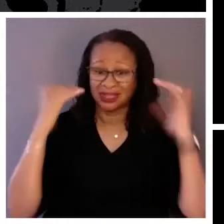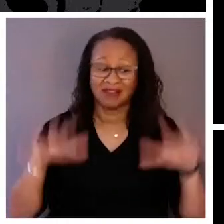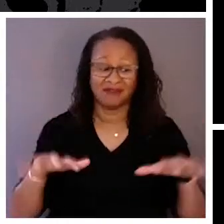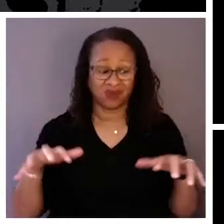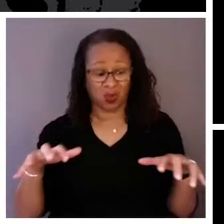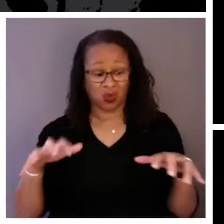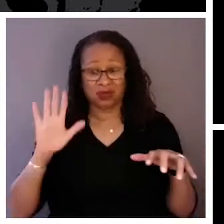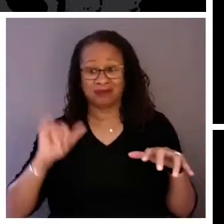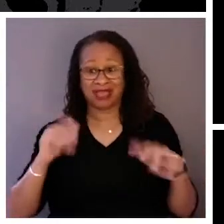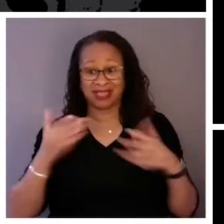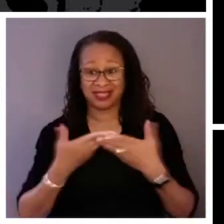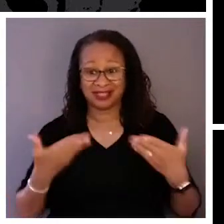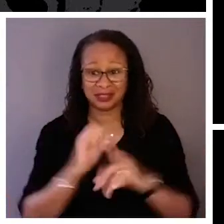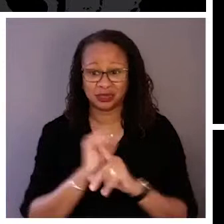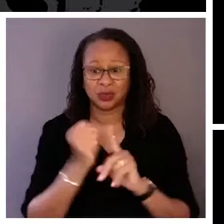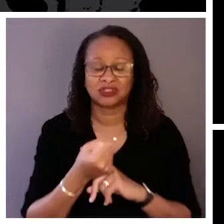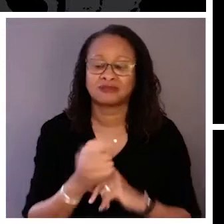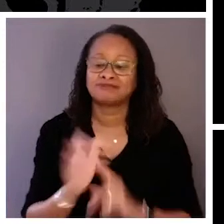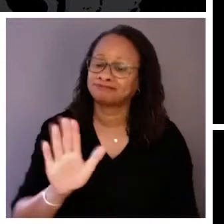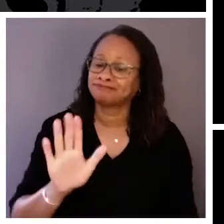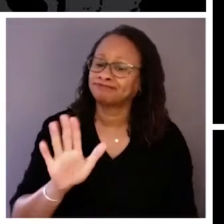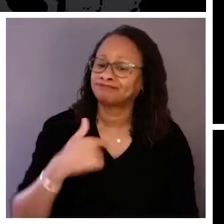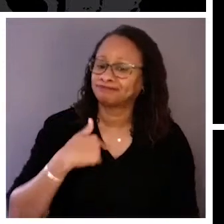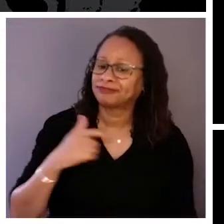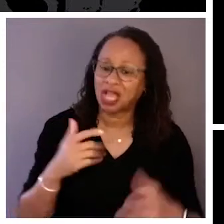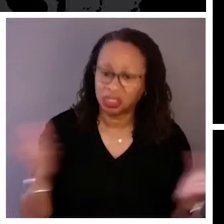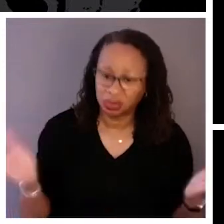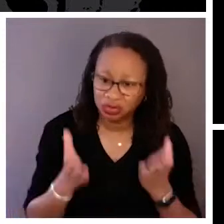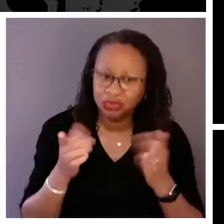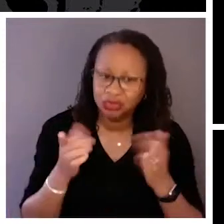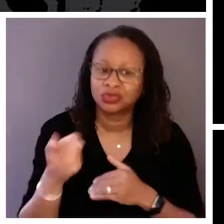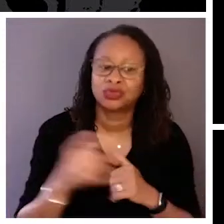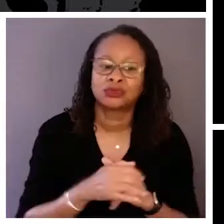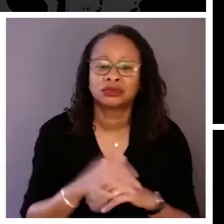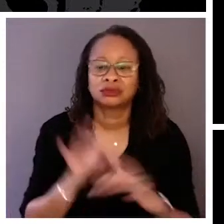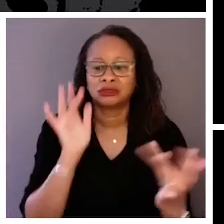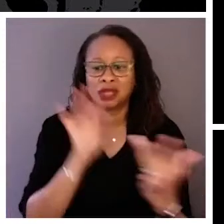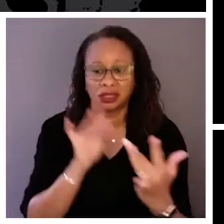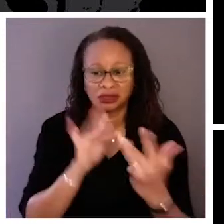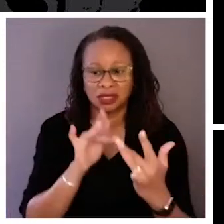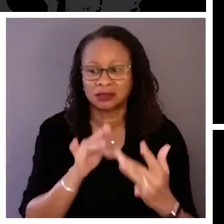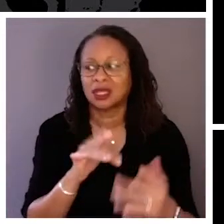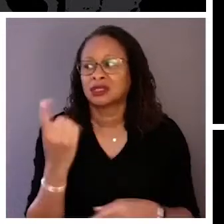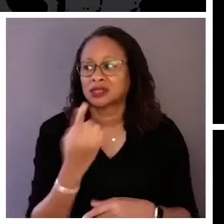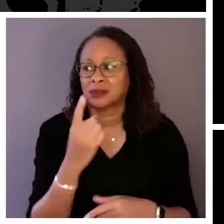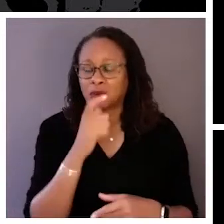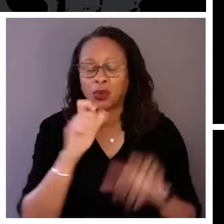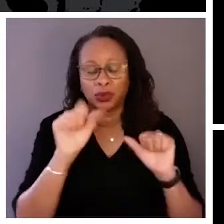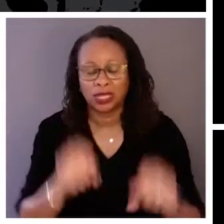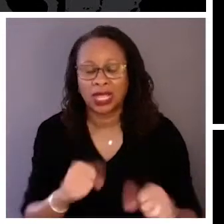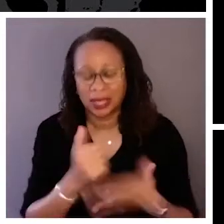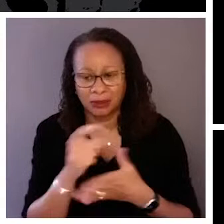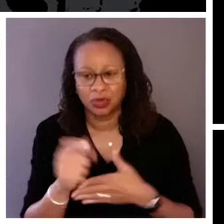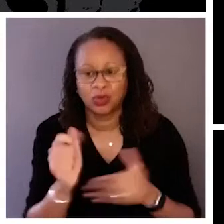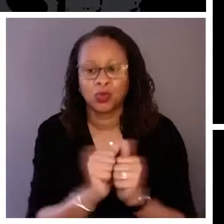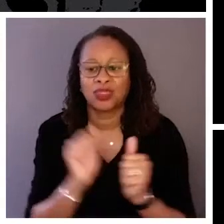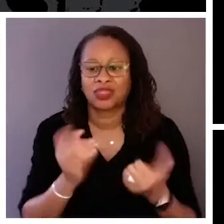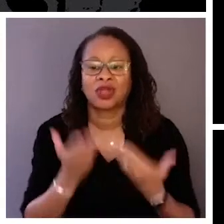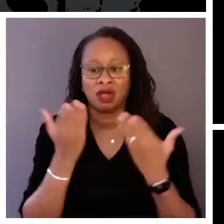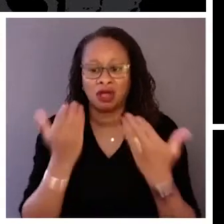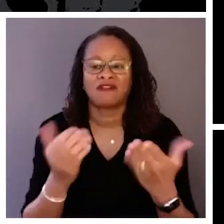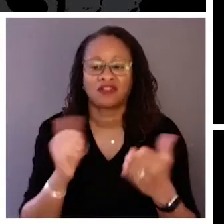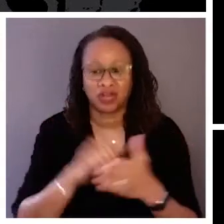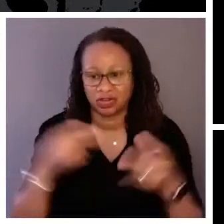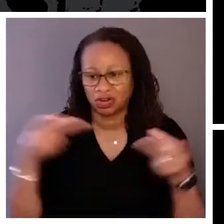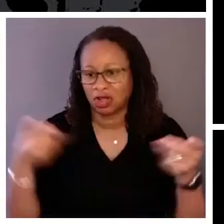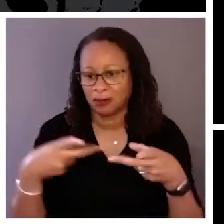this, I really, really urge you to contact someone who might be able to help you with an offer in compromise. We've helped